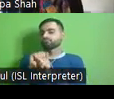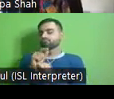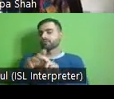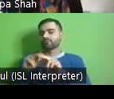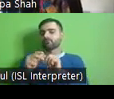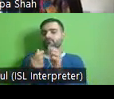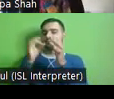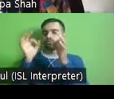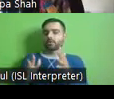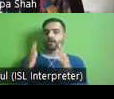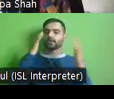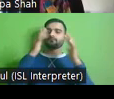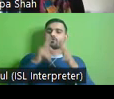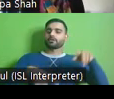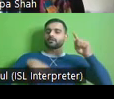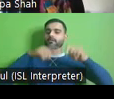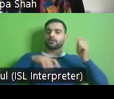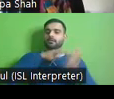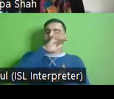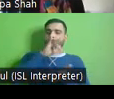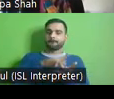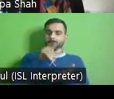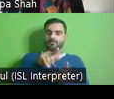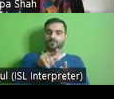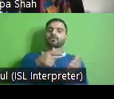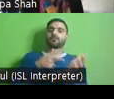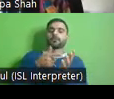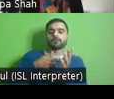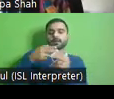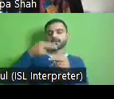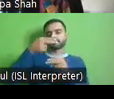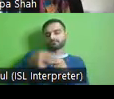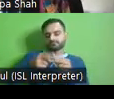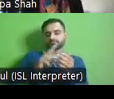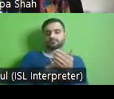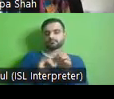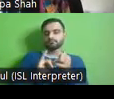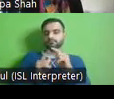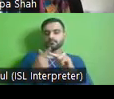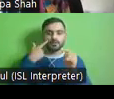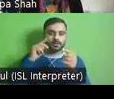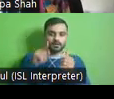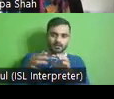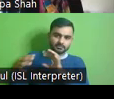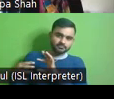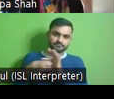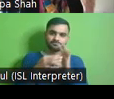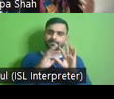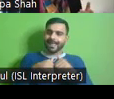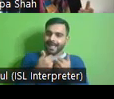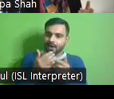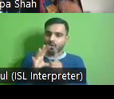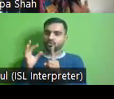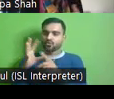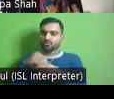the forests in Jharkhand, in a place that was a guerrilla stronghold of the Naxalites. So I not only saw how the